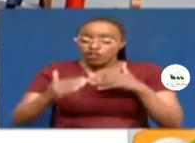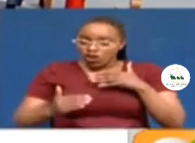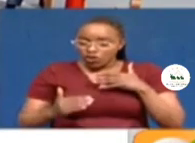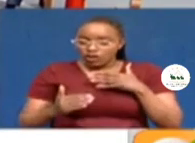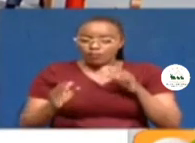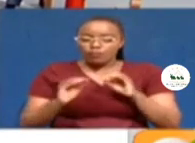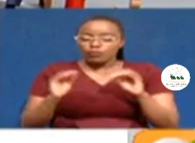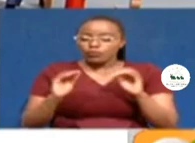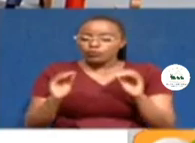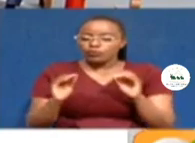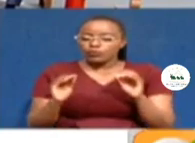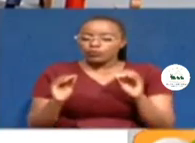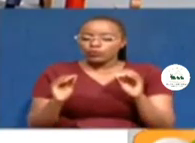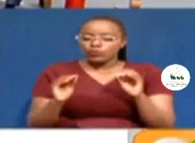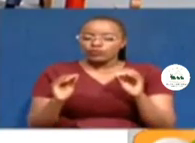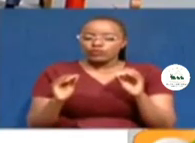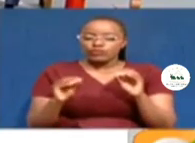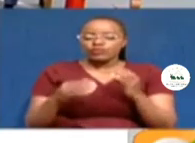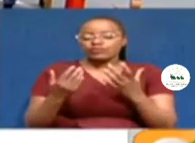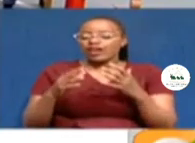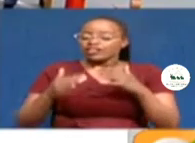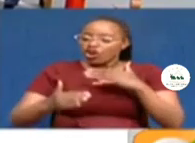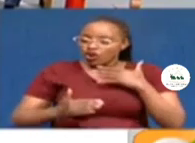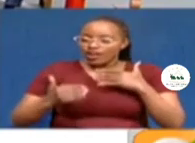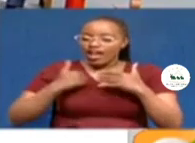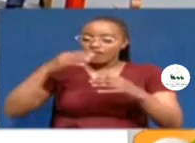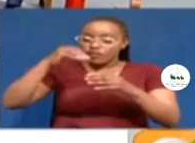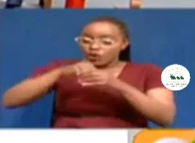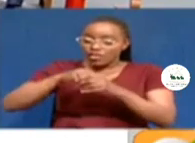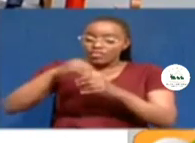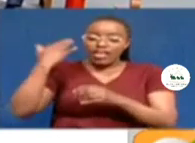among thieves.